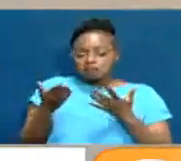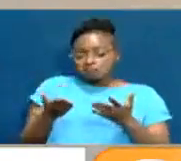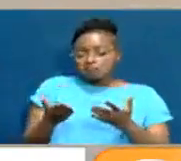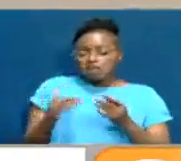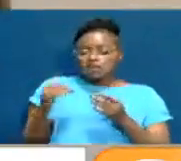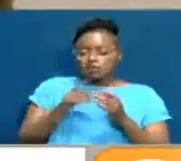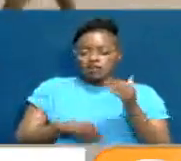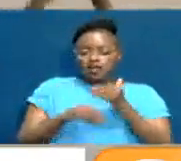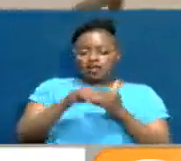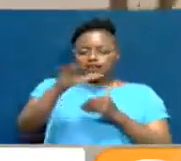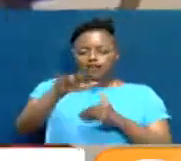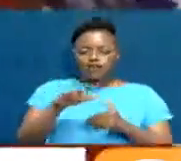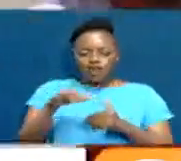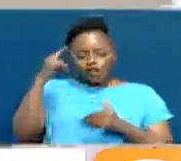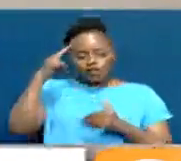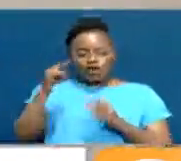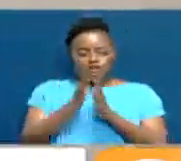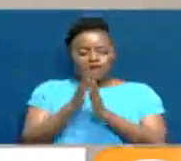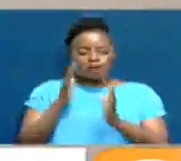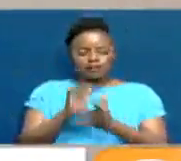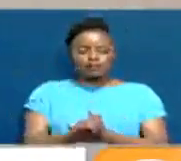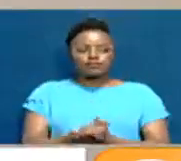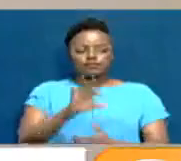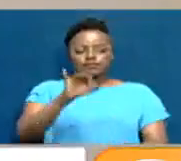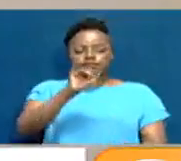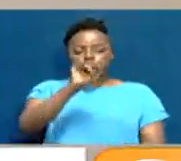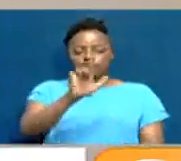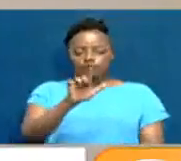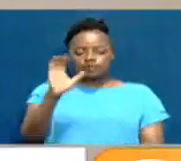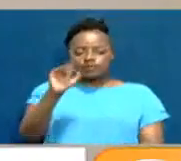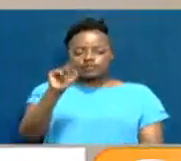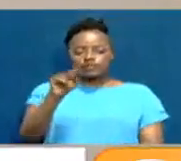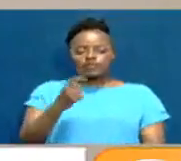is to increase the price of bus fares. Faisal Ahmed, Citizen TV, Nairobi.